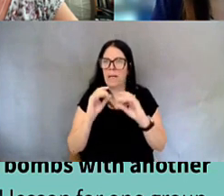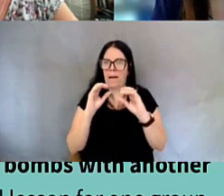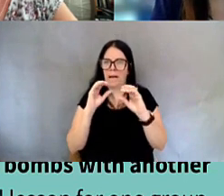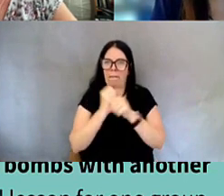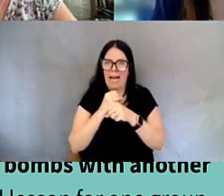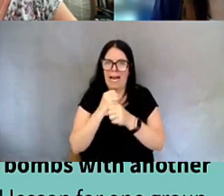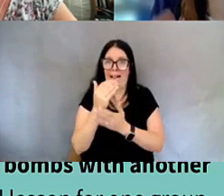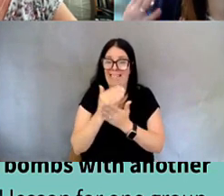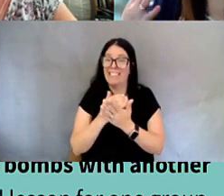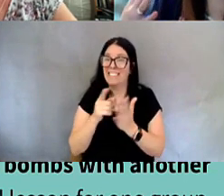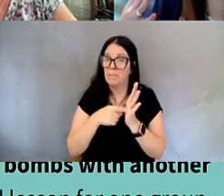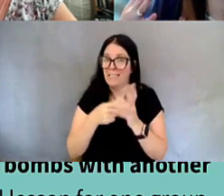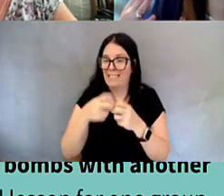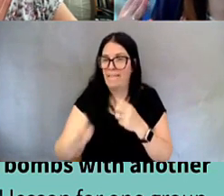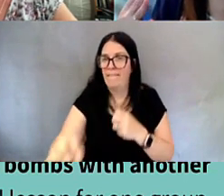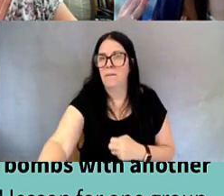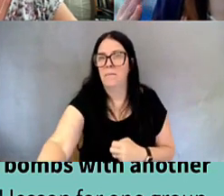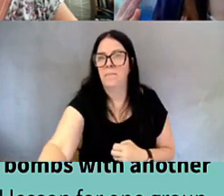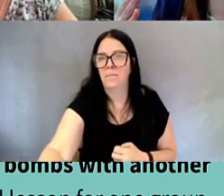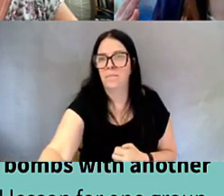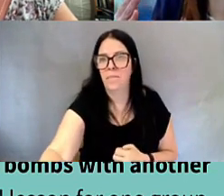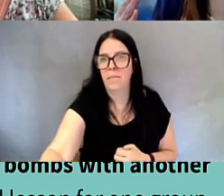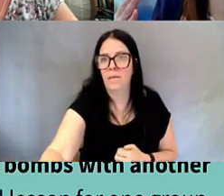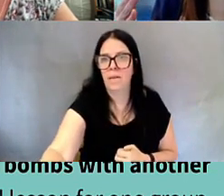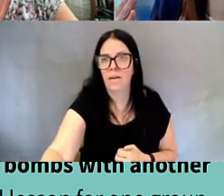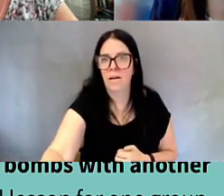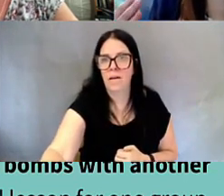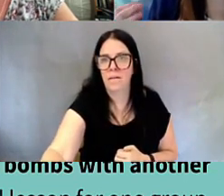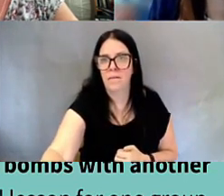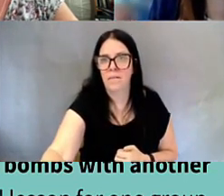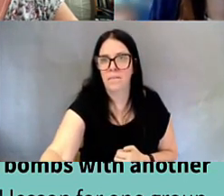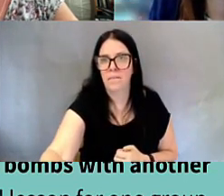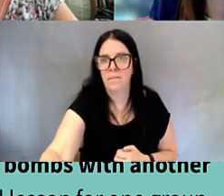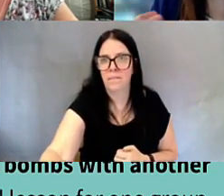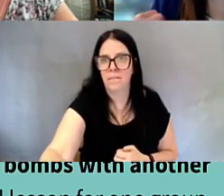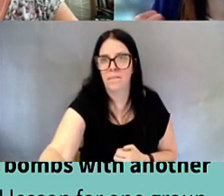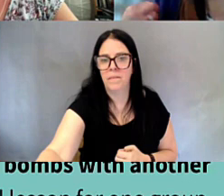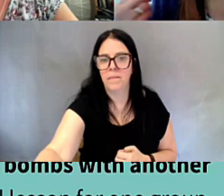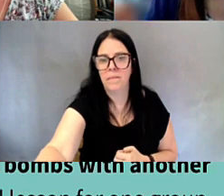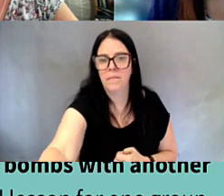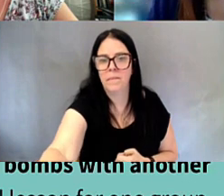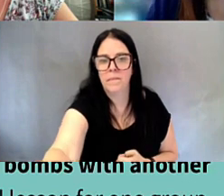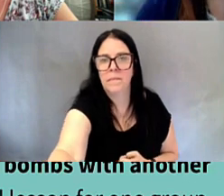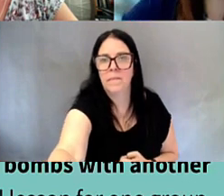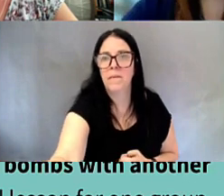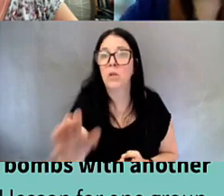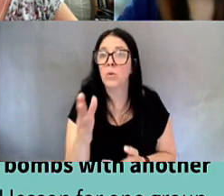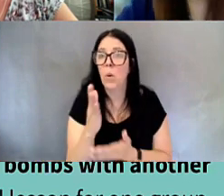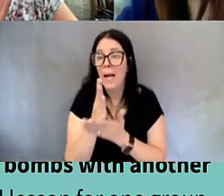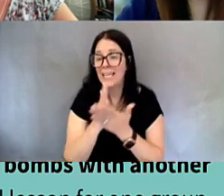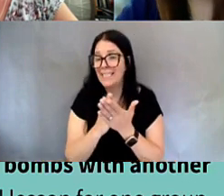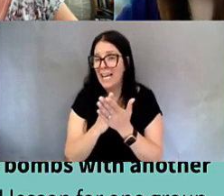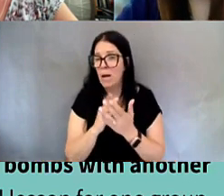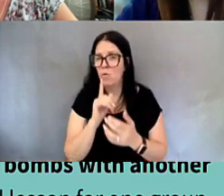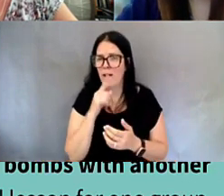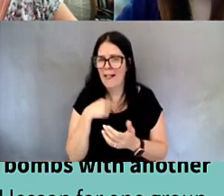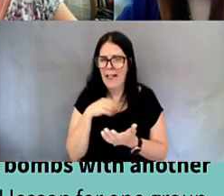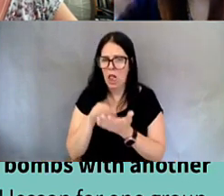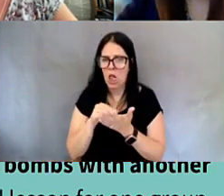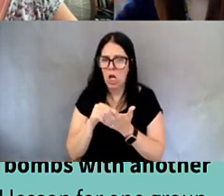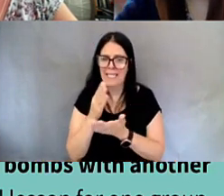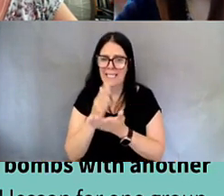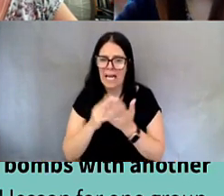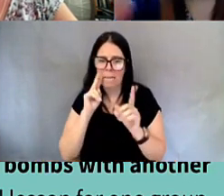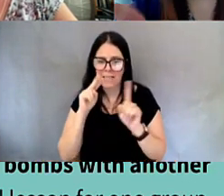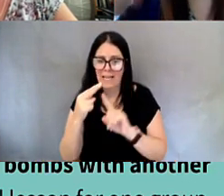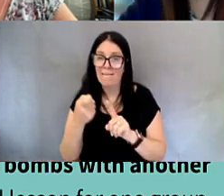that's difficult. So taking some of these really repeated insights from the focus groups